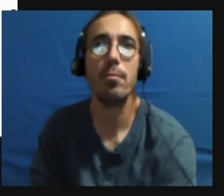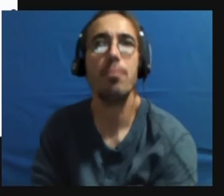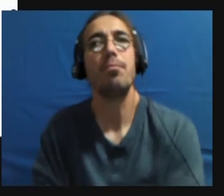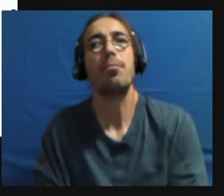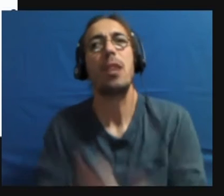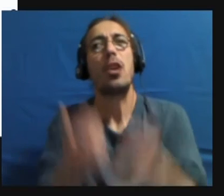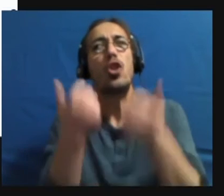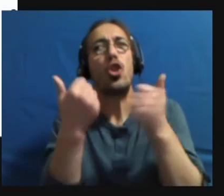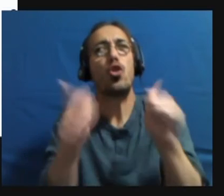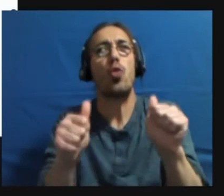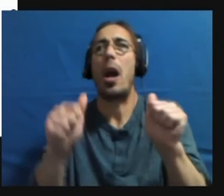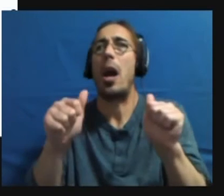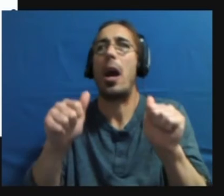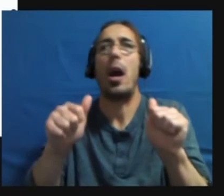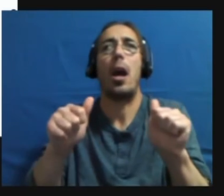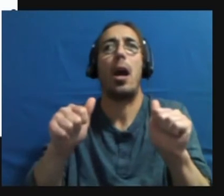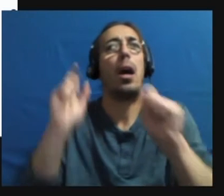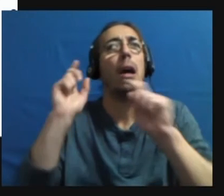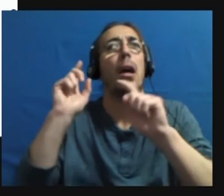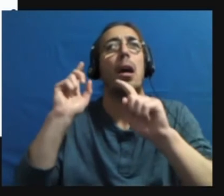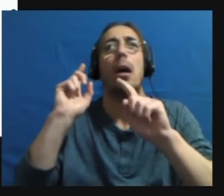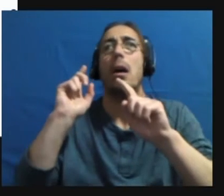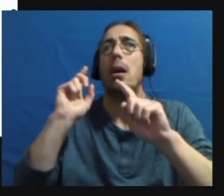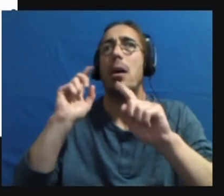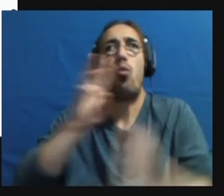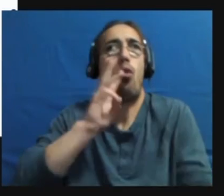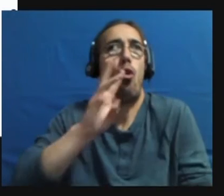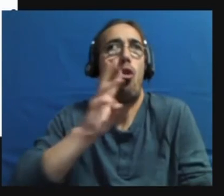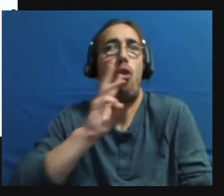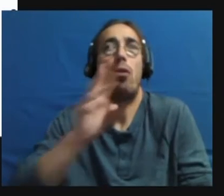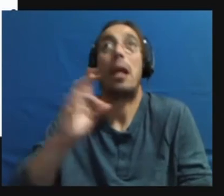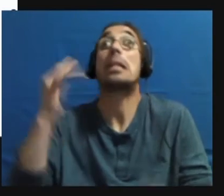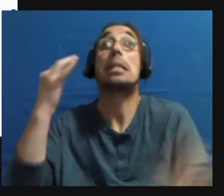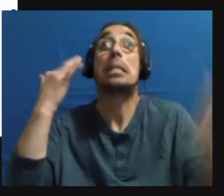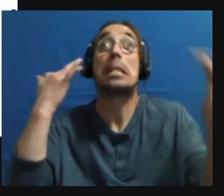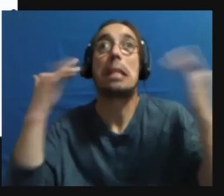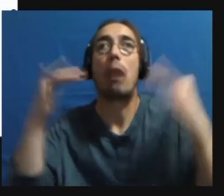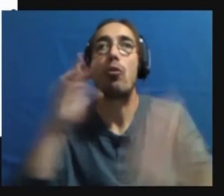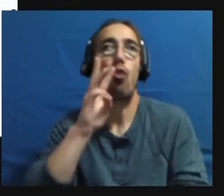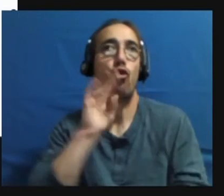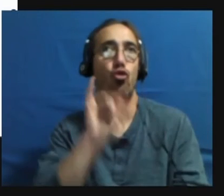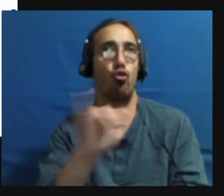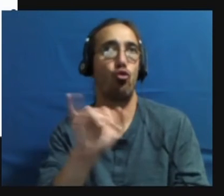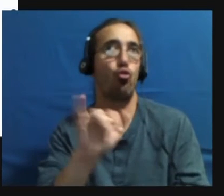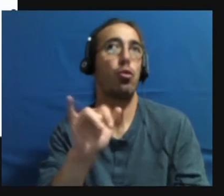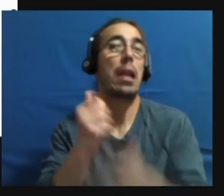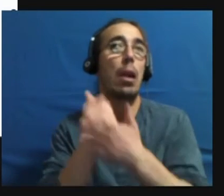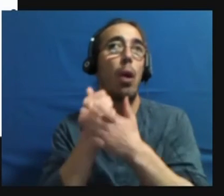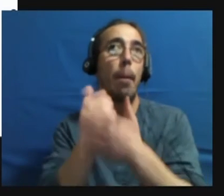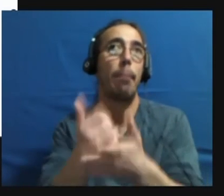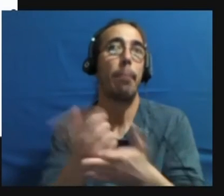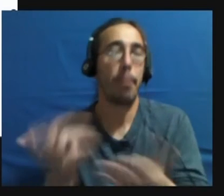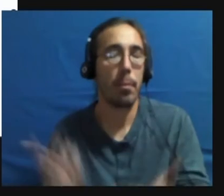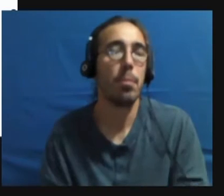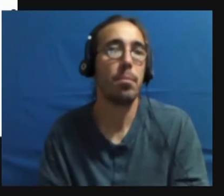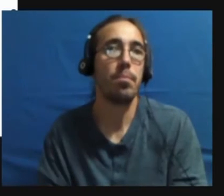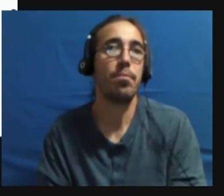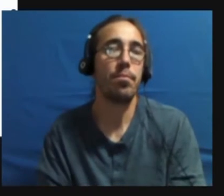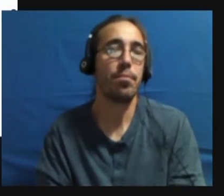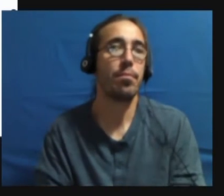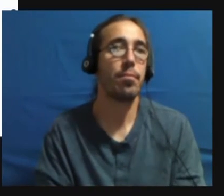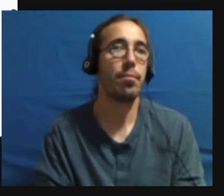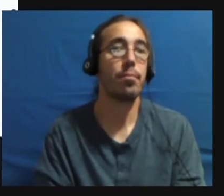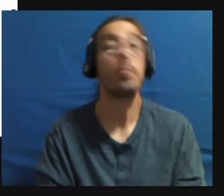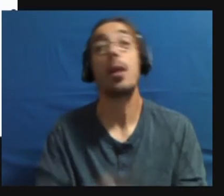general. Water is beautiful. The sound of water can also be something that any autistics really enjoy. So I'm glad